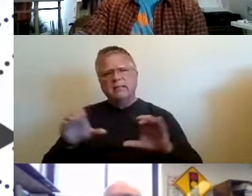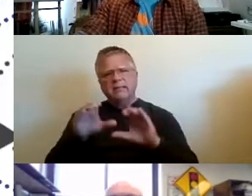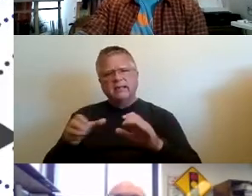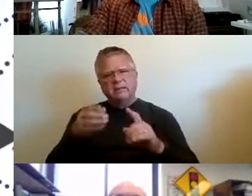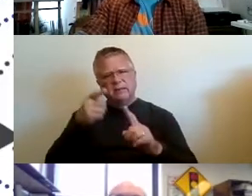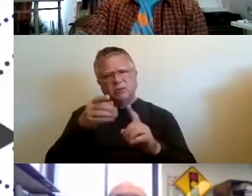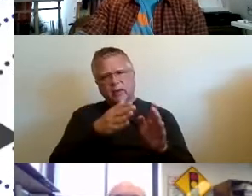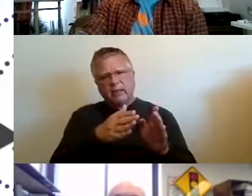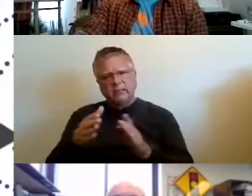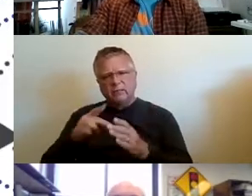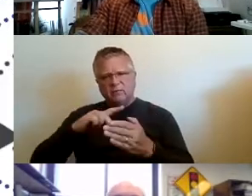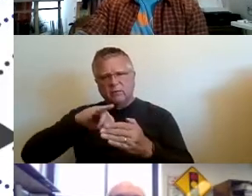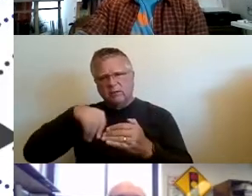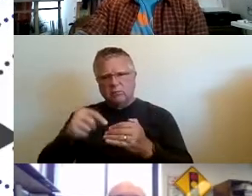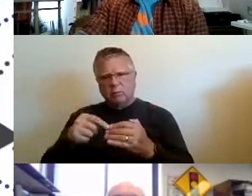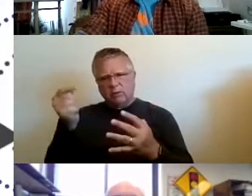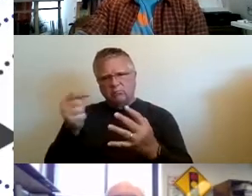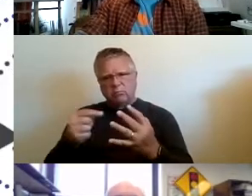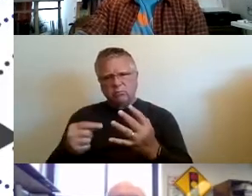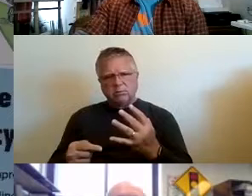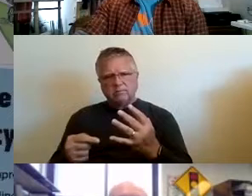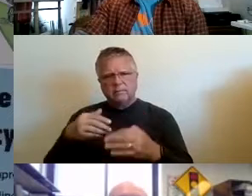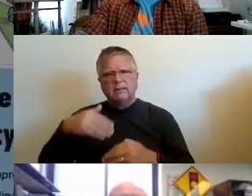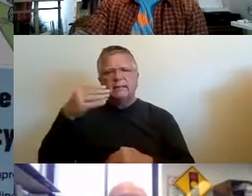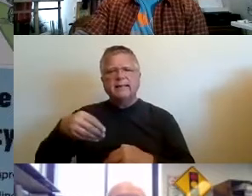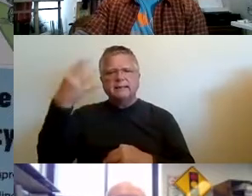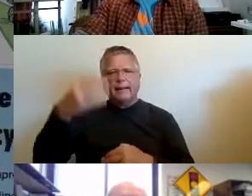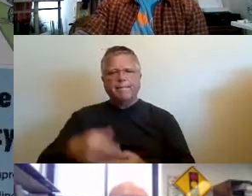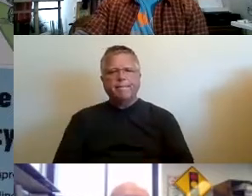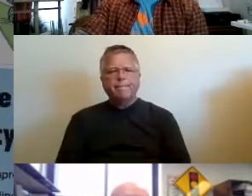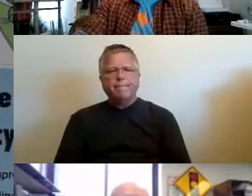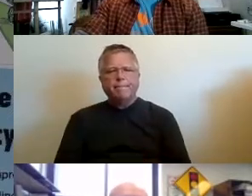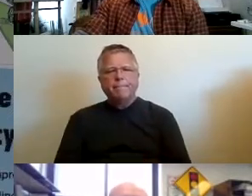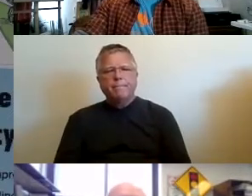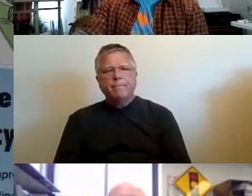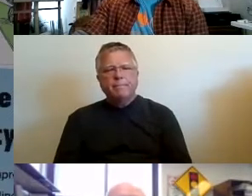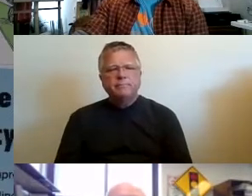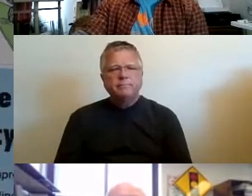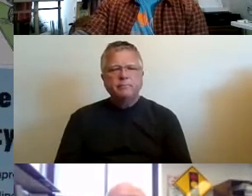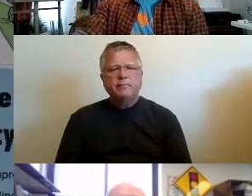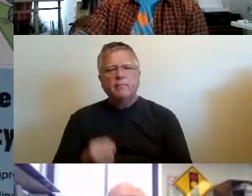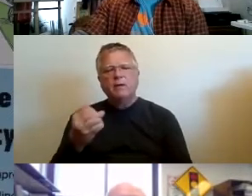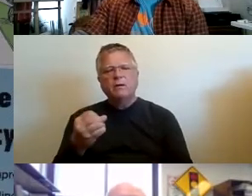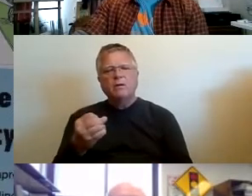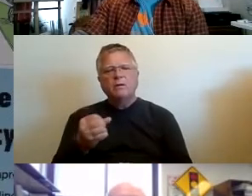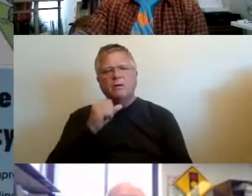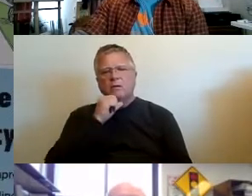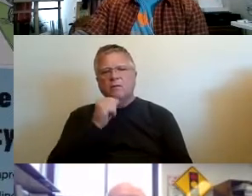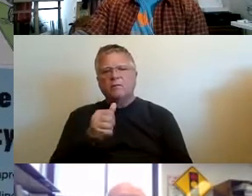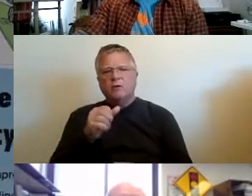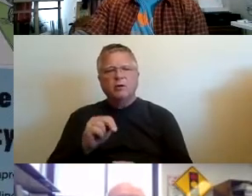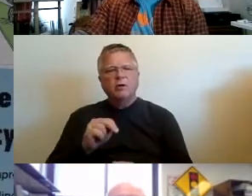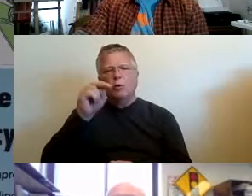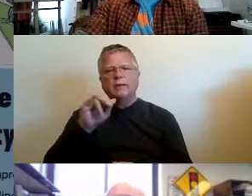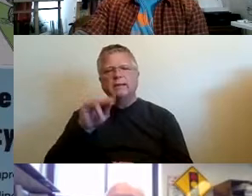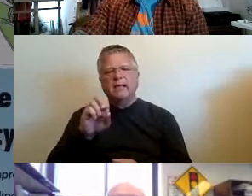for all these projects. Next slide, please. So for Northside Phase 1, what type of